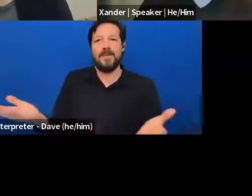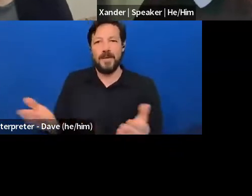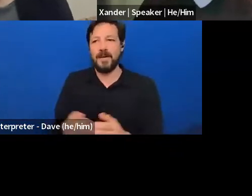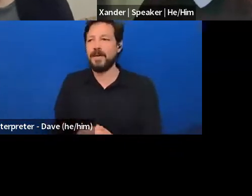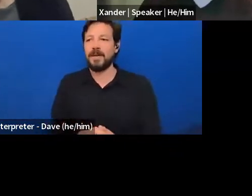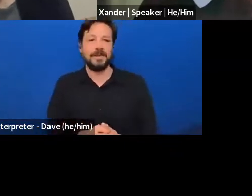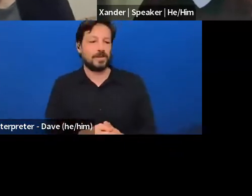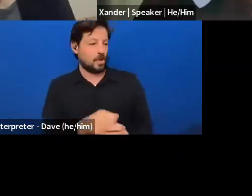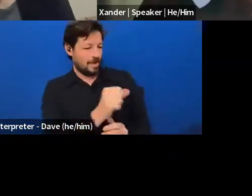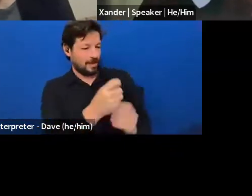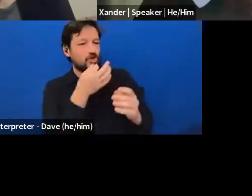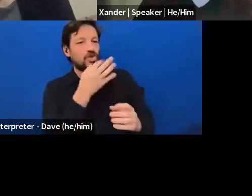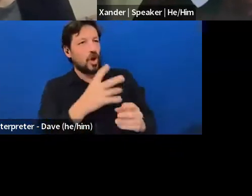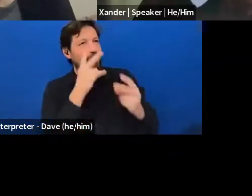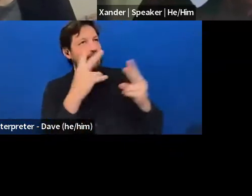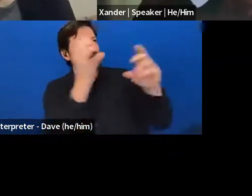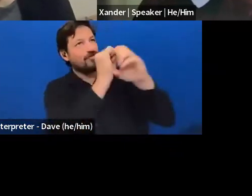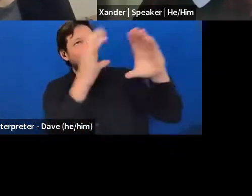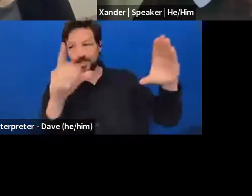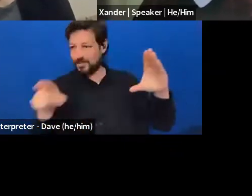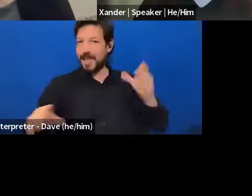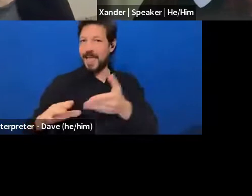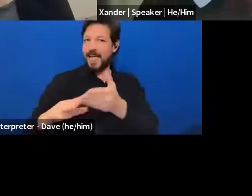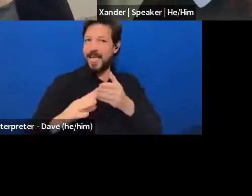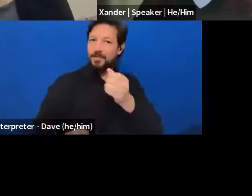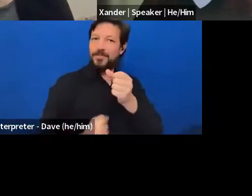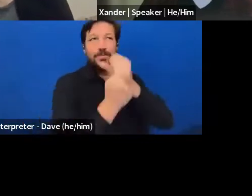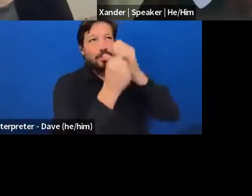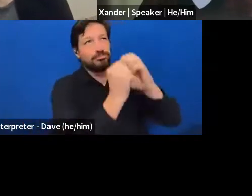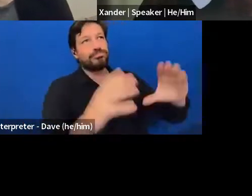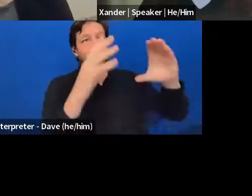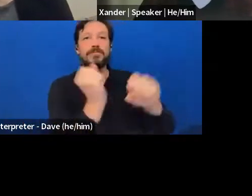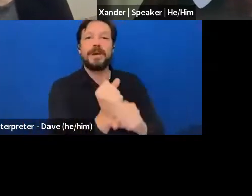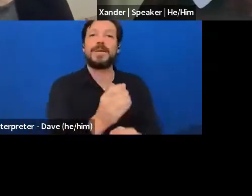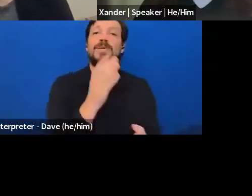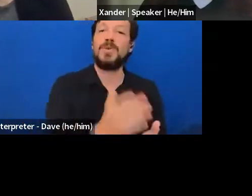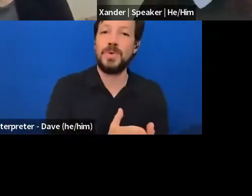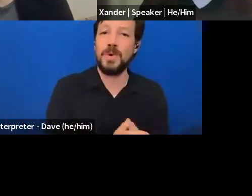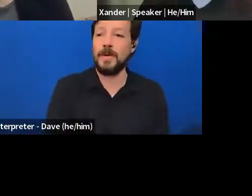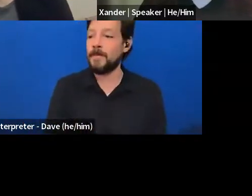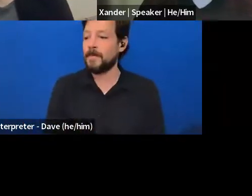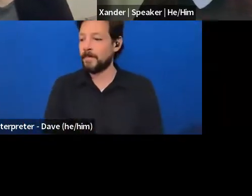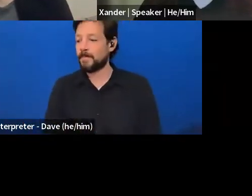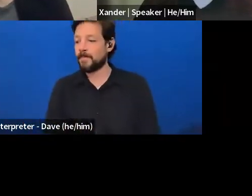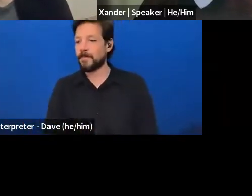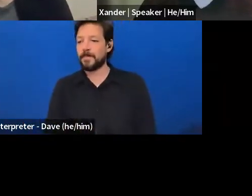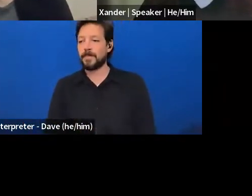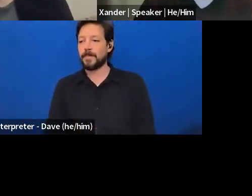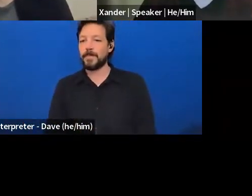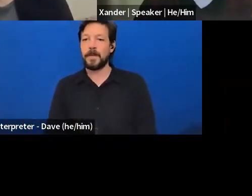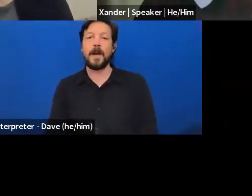the child that the family has. And this may not be the people that you initially